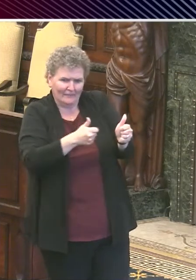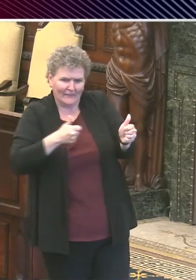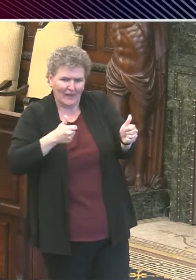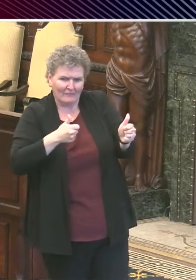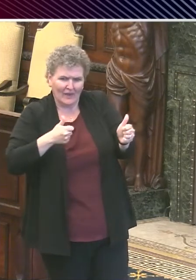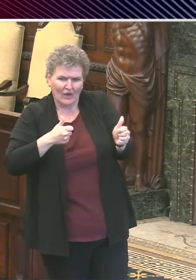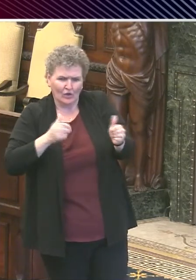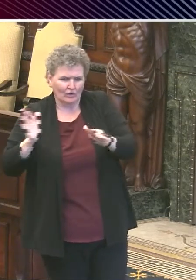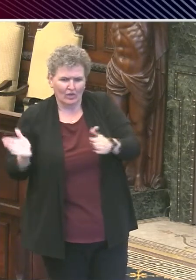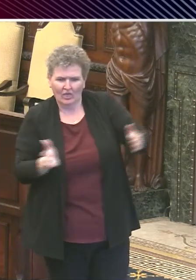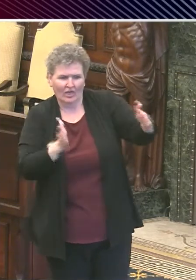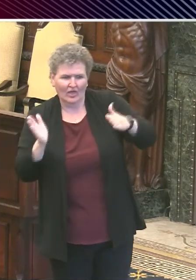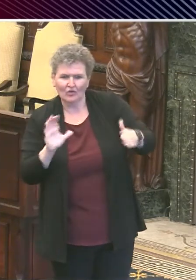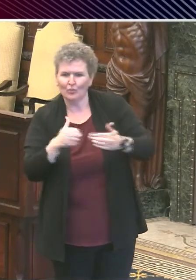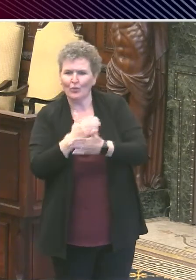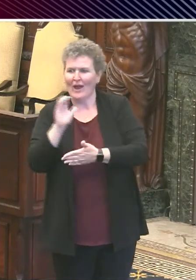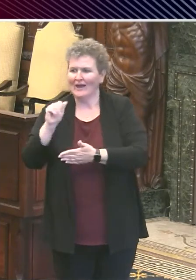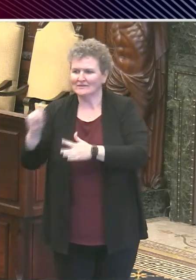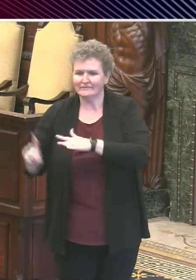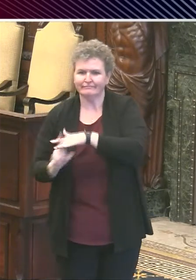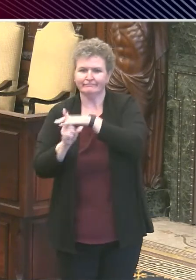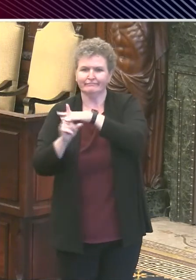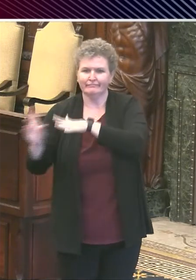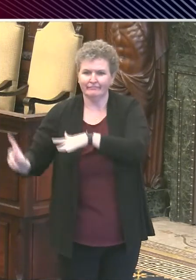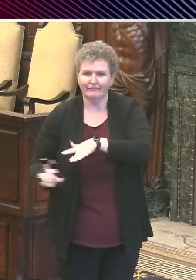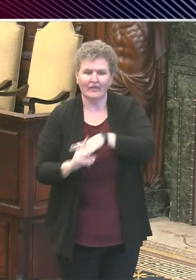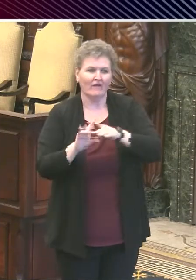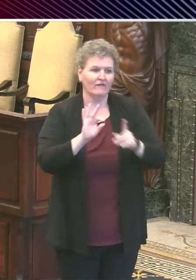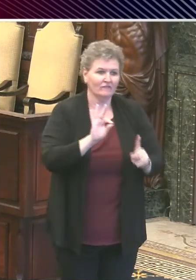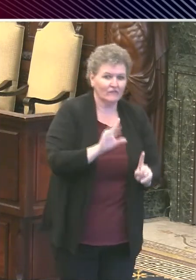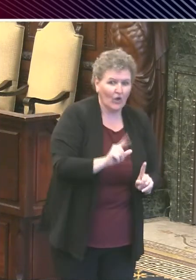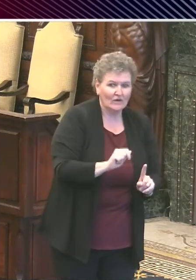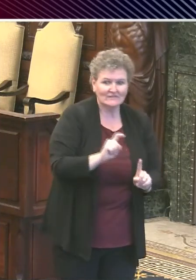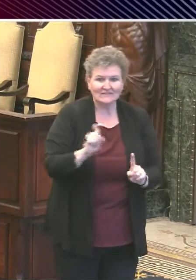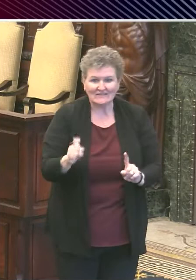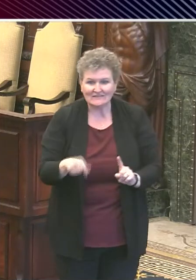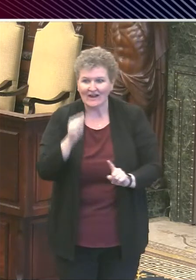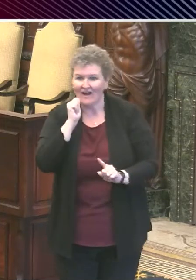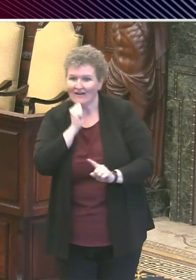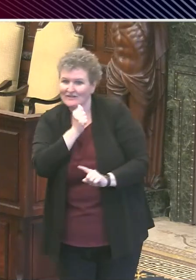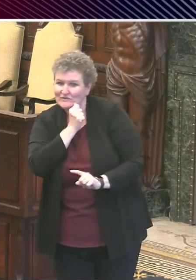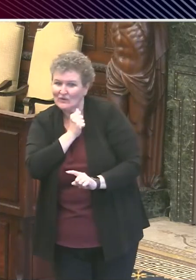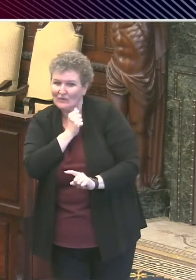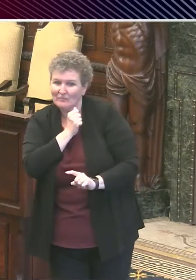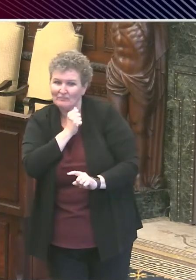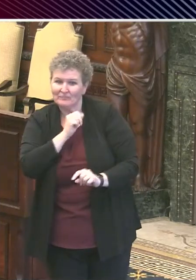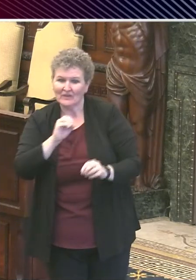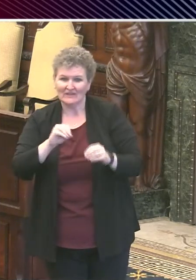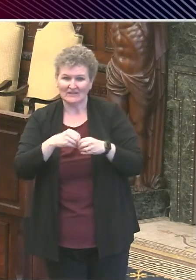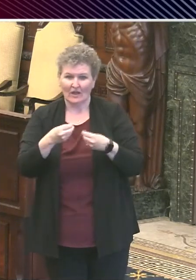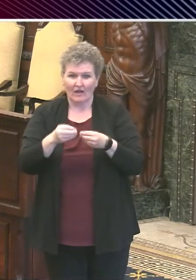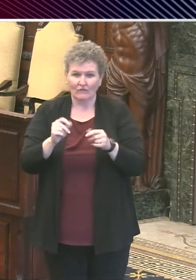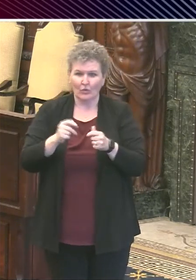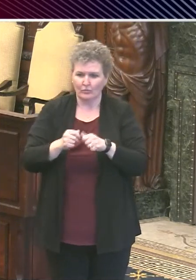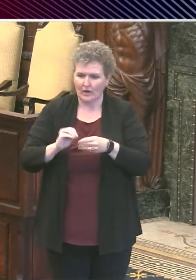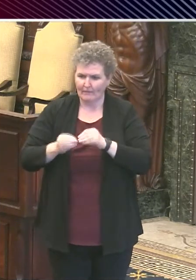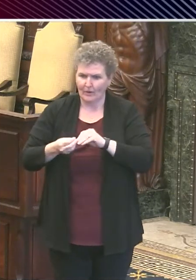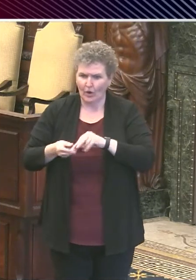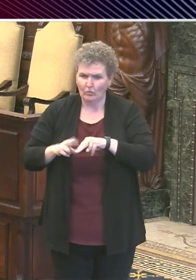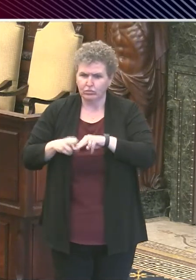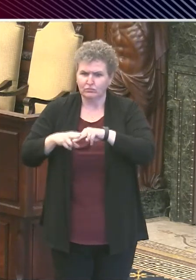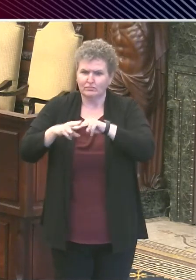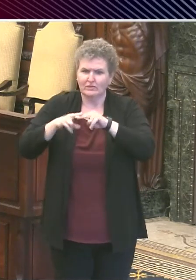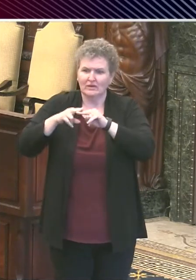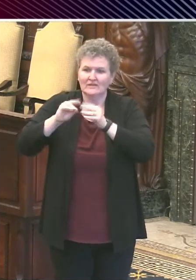Arizona, while the number of deaths was declining. And some people were trying to claim that this was not a problem. I was, like all